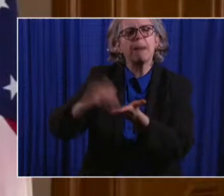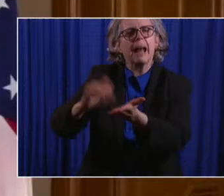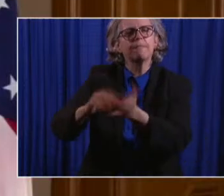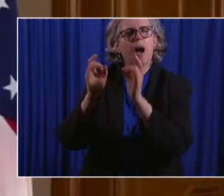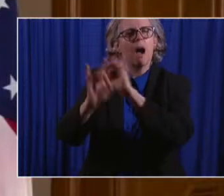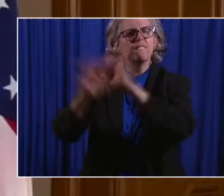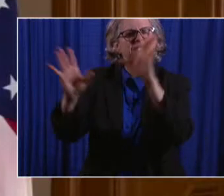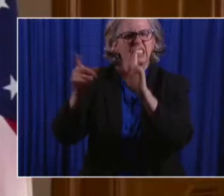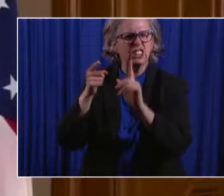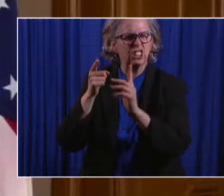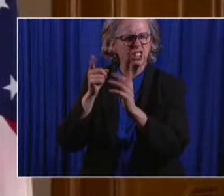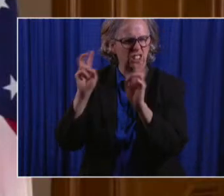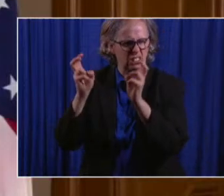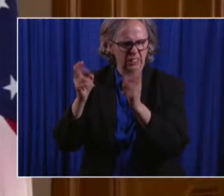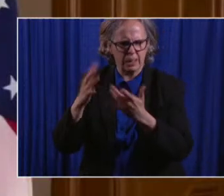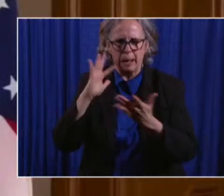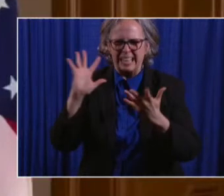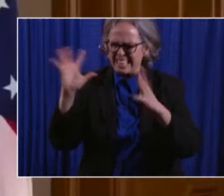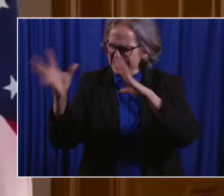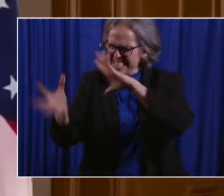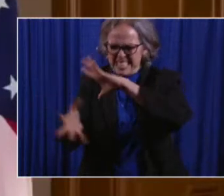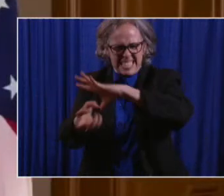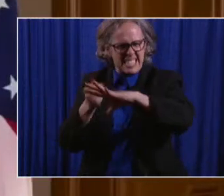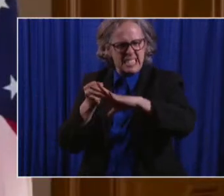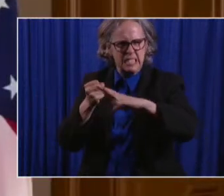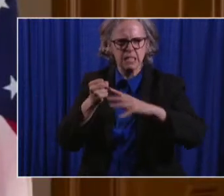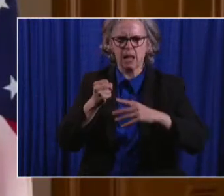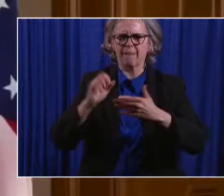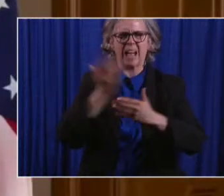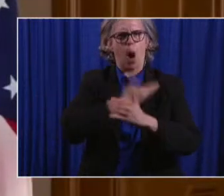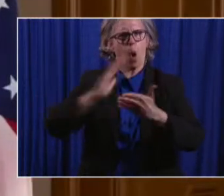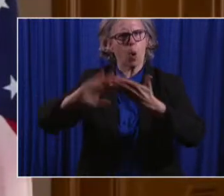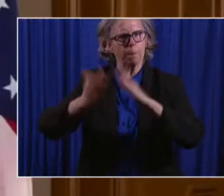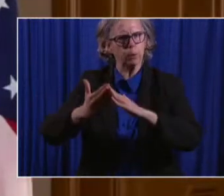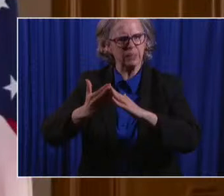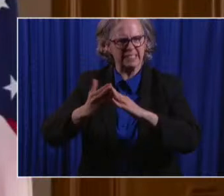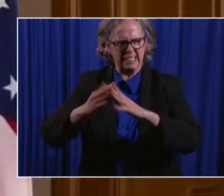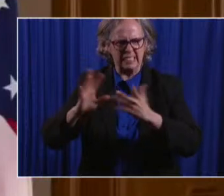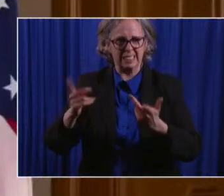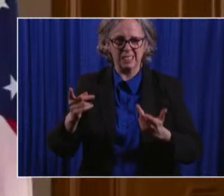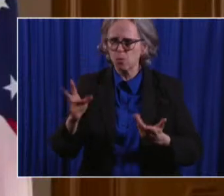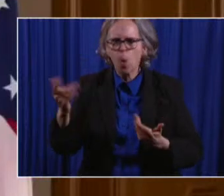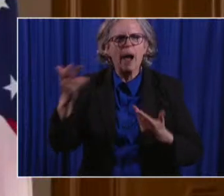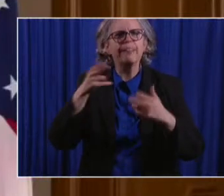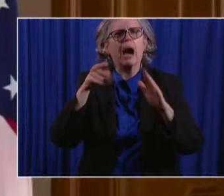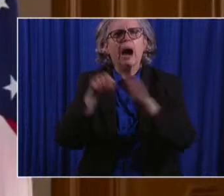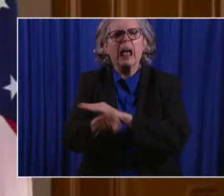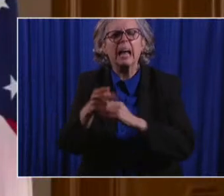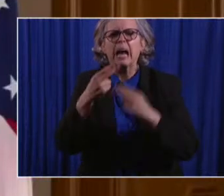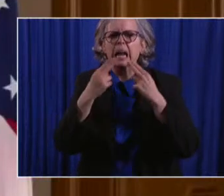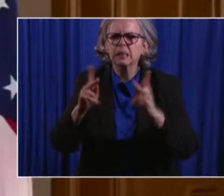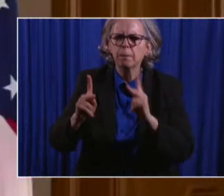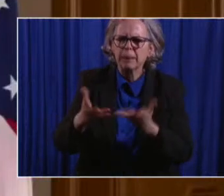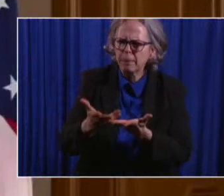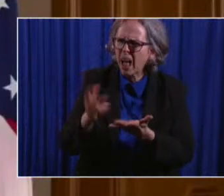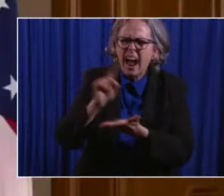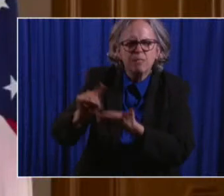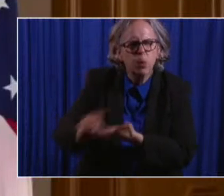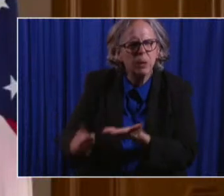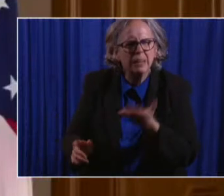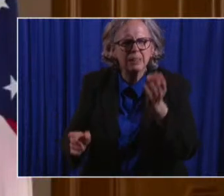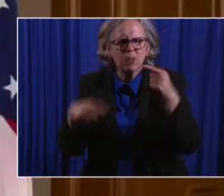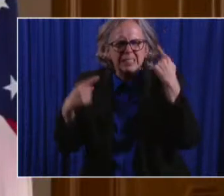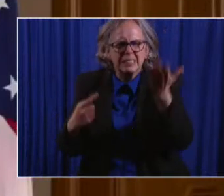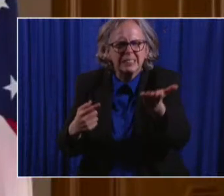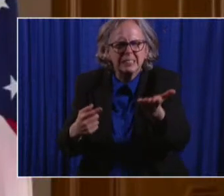They're killing people. They're killing innocent people. And it's happening every single week. So, again, I'm confident that the